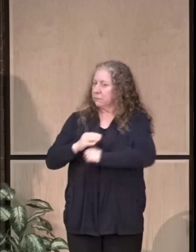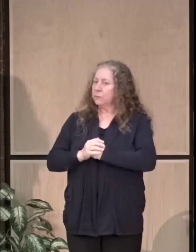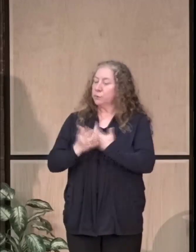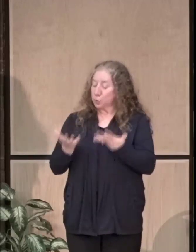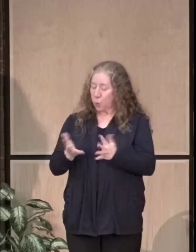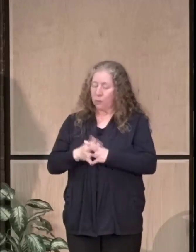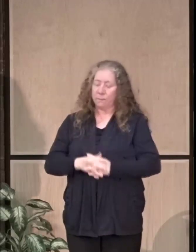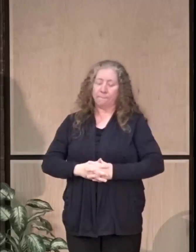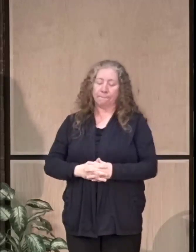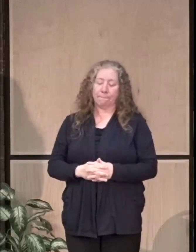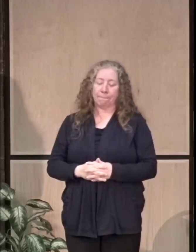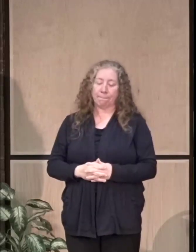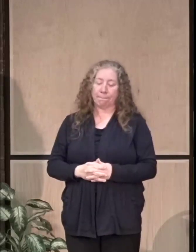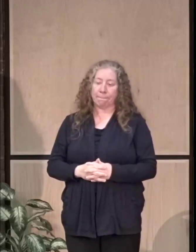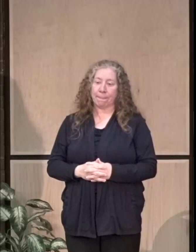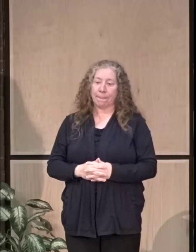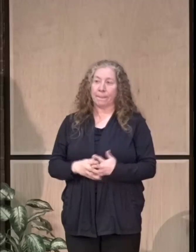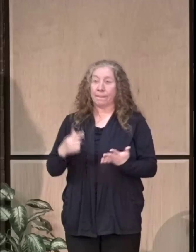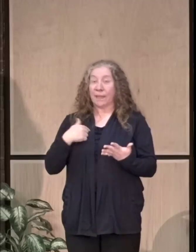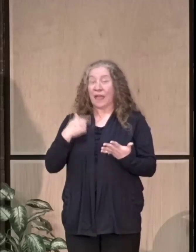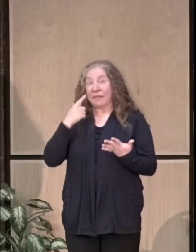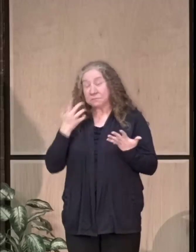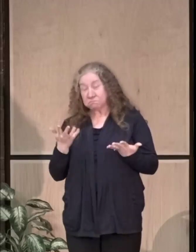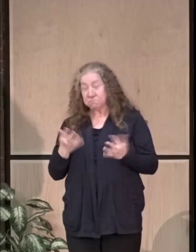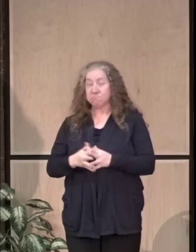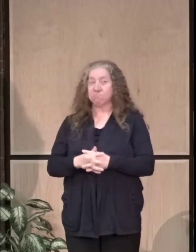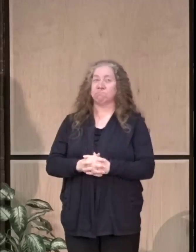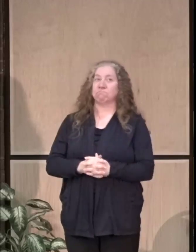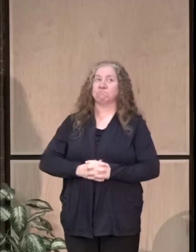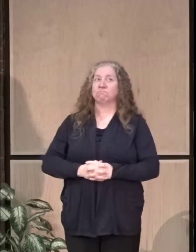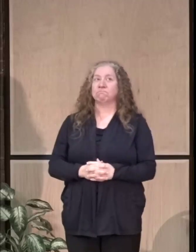So I think what would have been